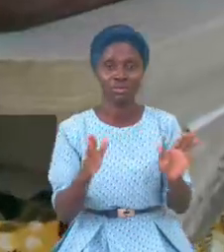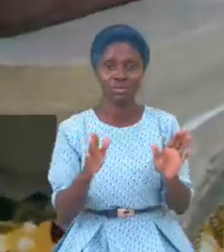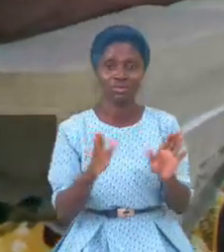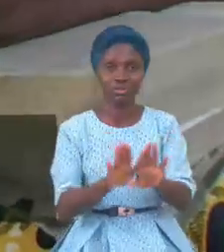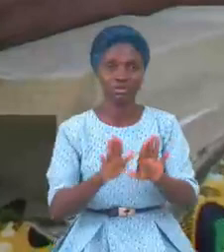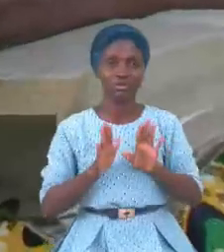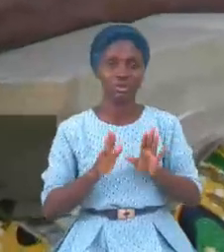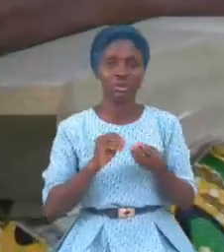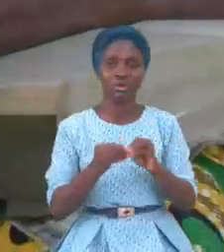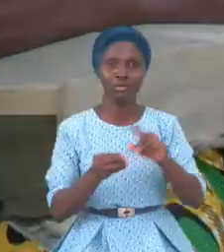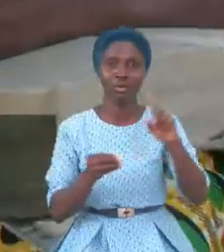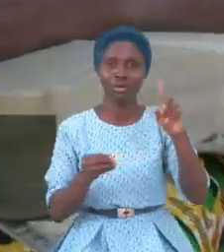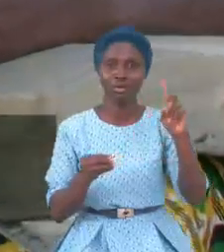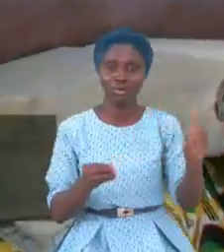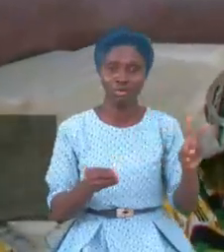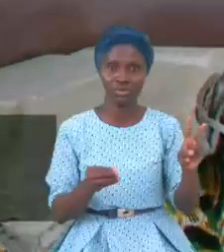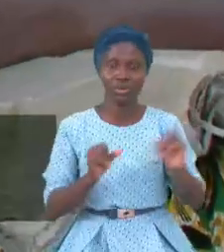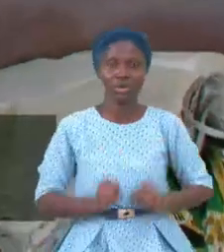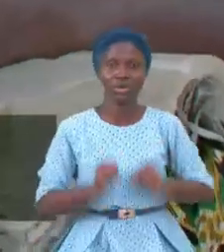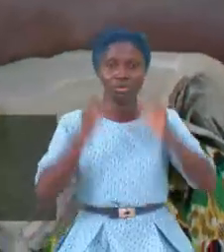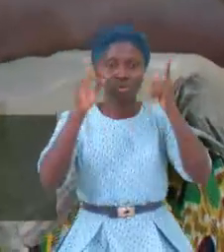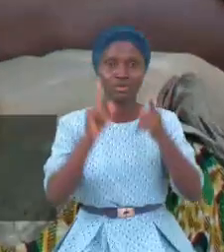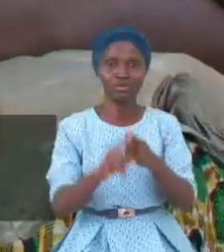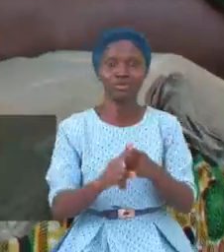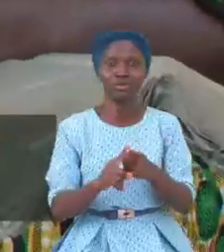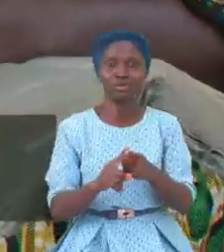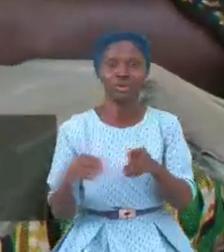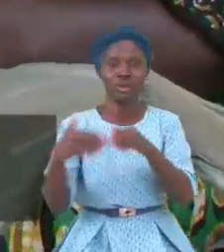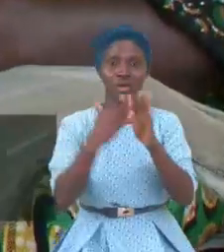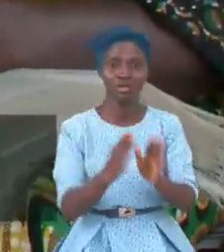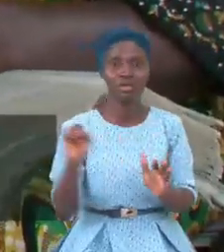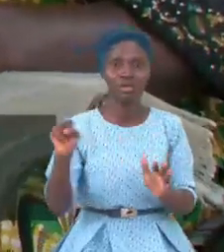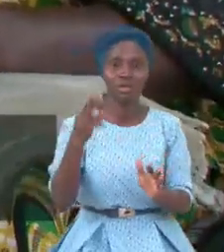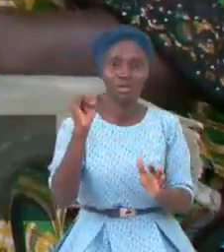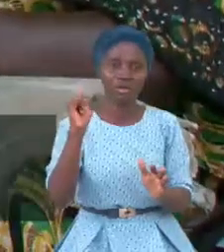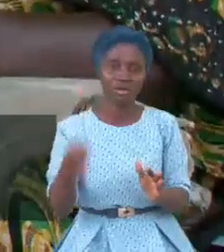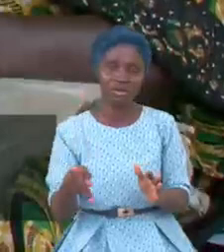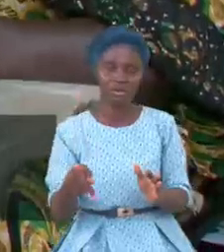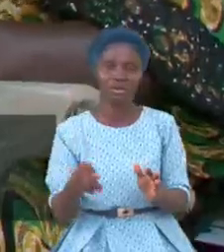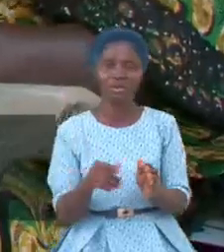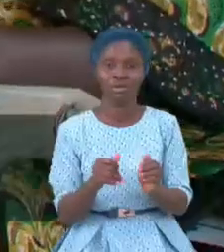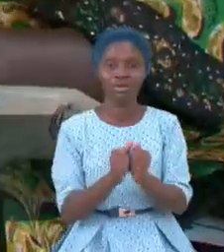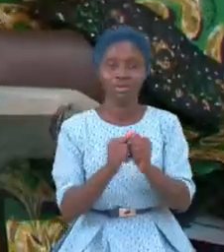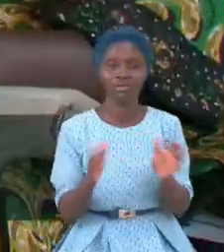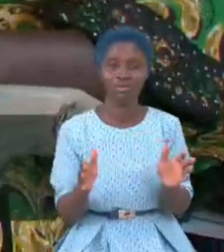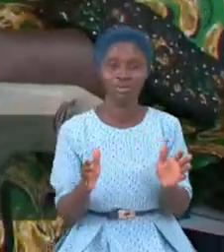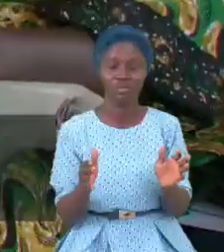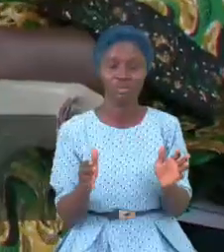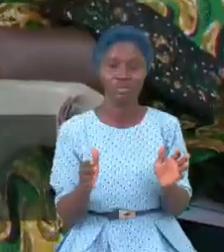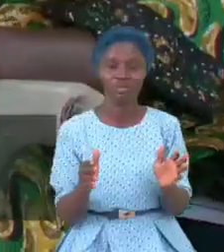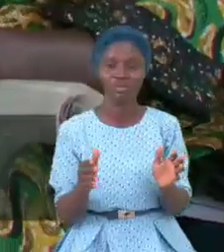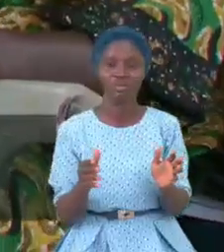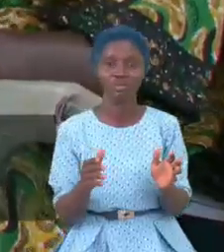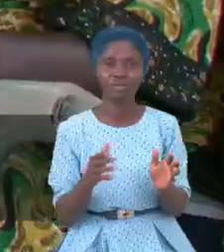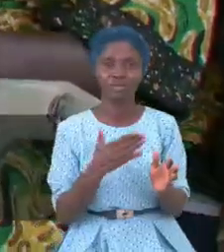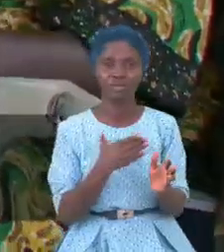mentorship without food and concern for mastery over the